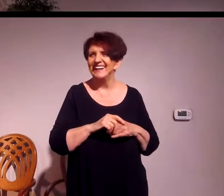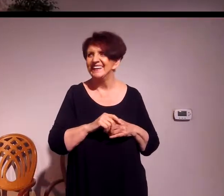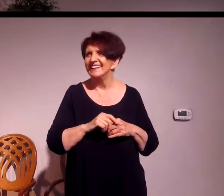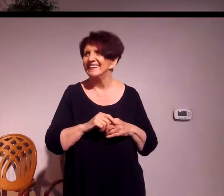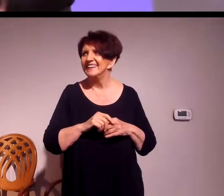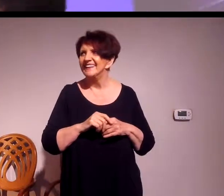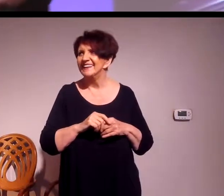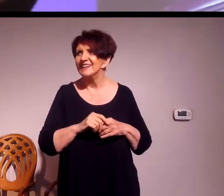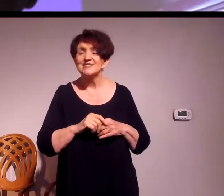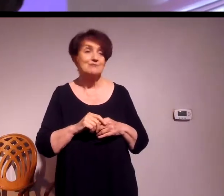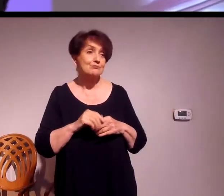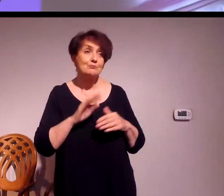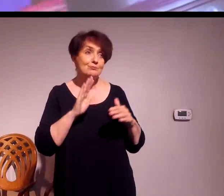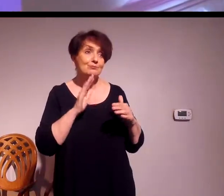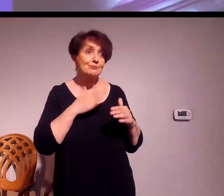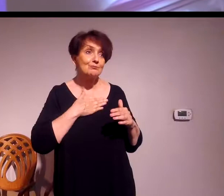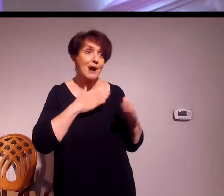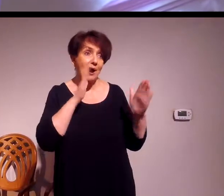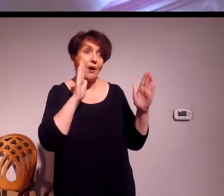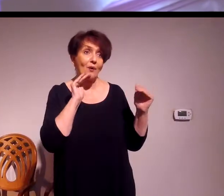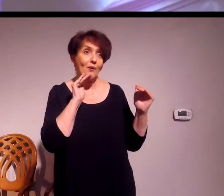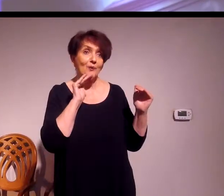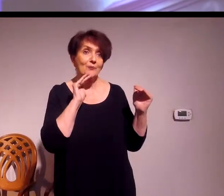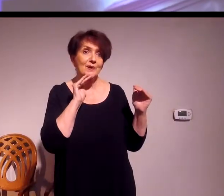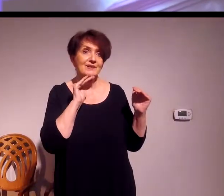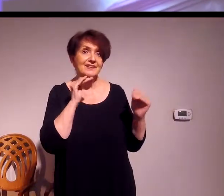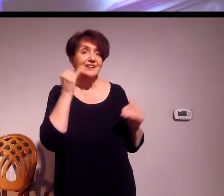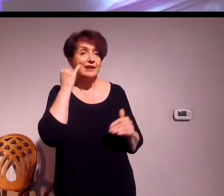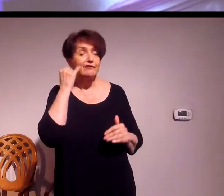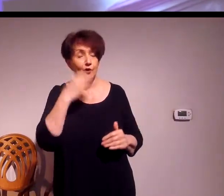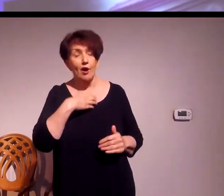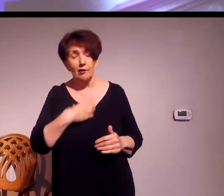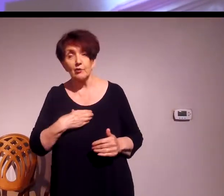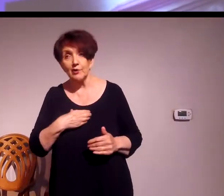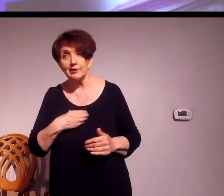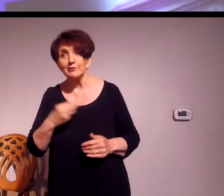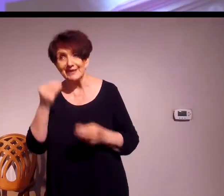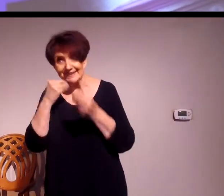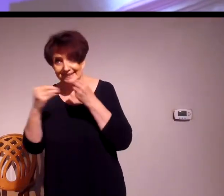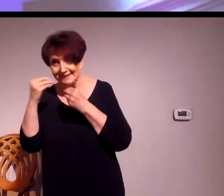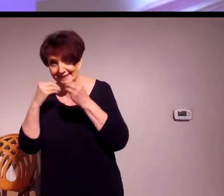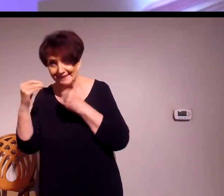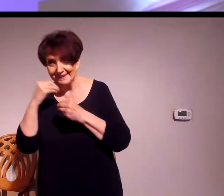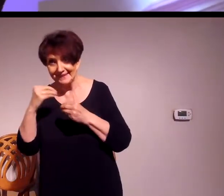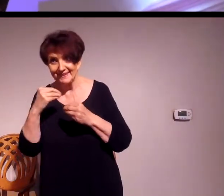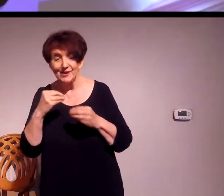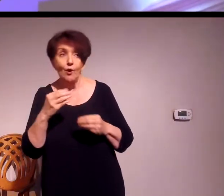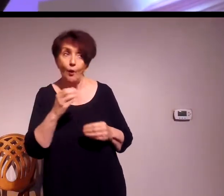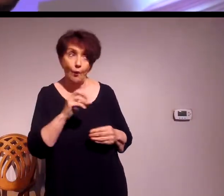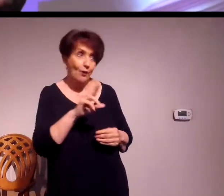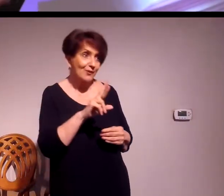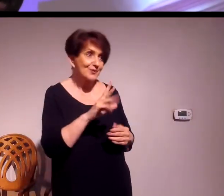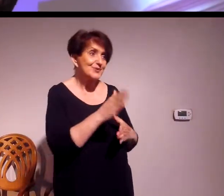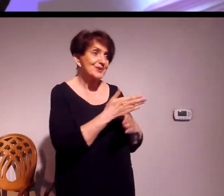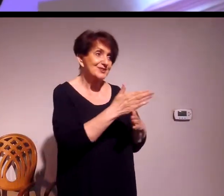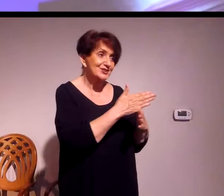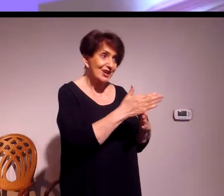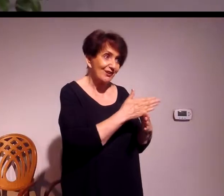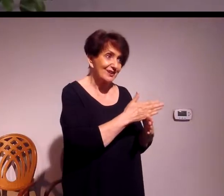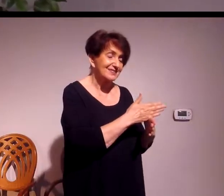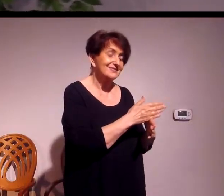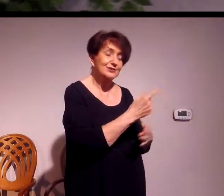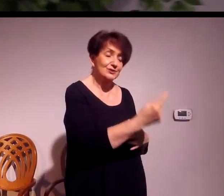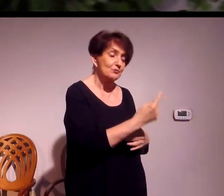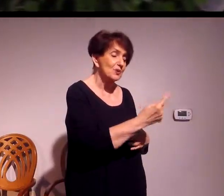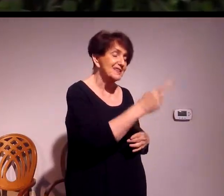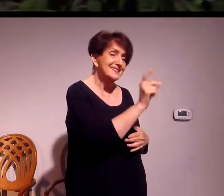Now, my hope is that one, you know, if you're hungry, you'll have a meal. But other than that, you know, you'll share it with somebody that you see that's in need. And